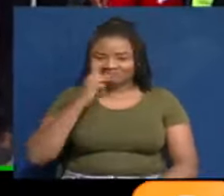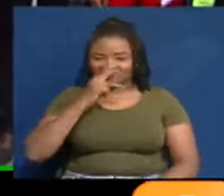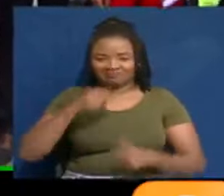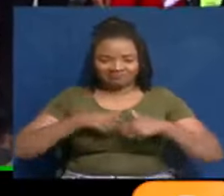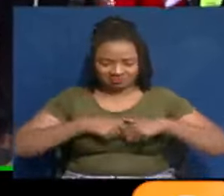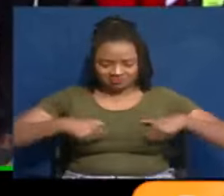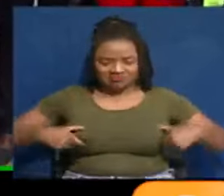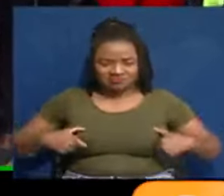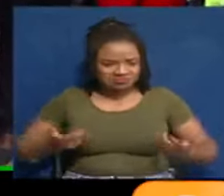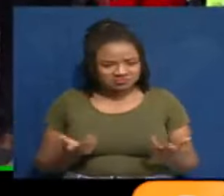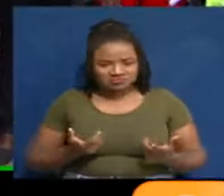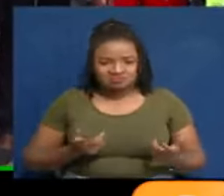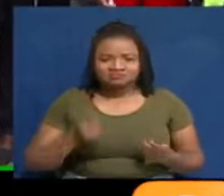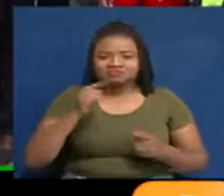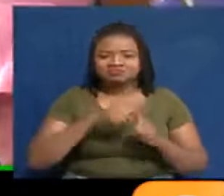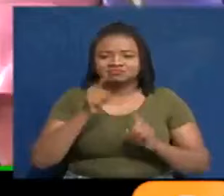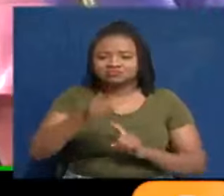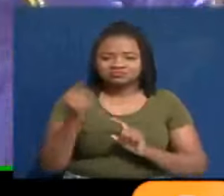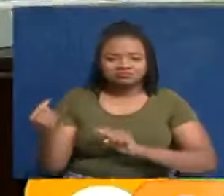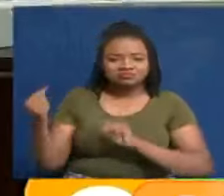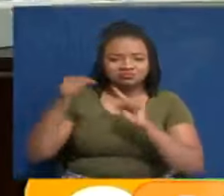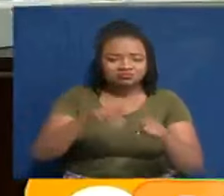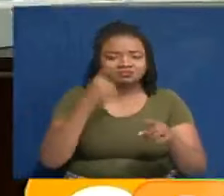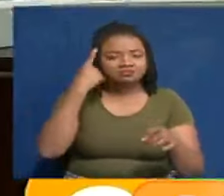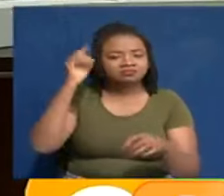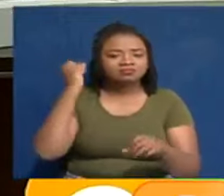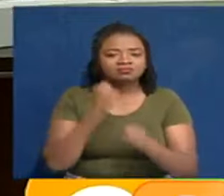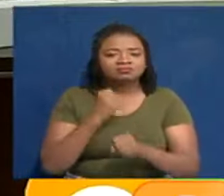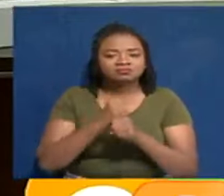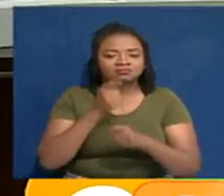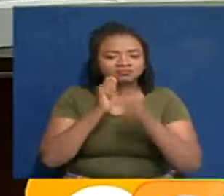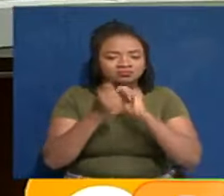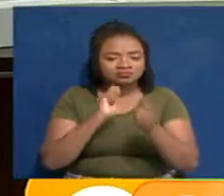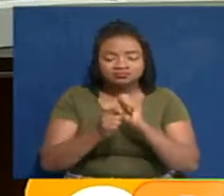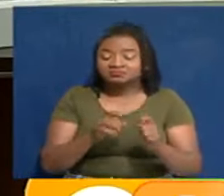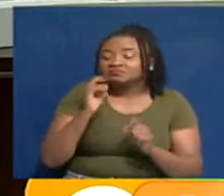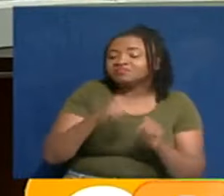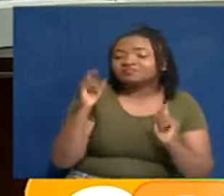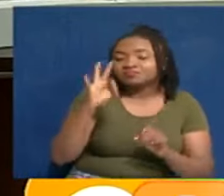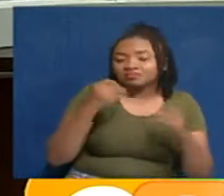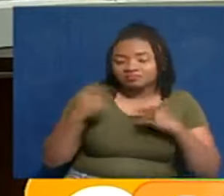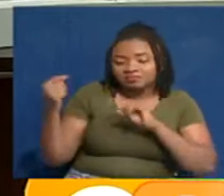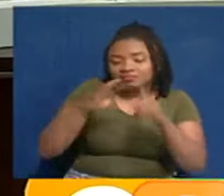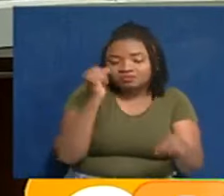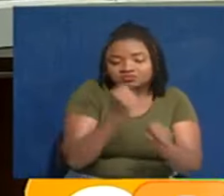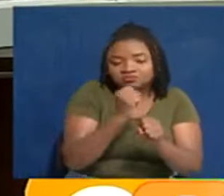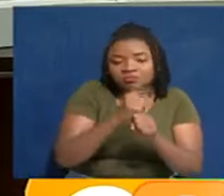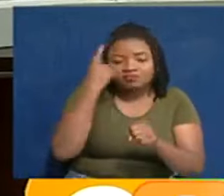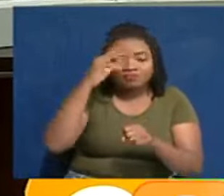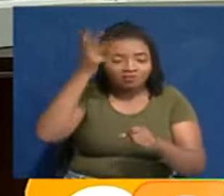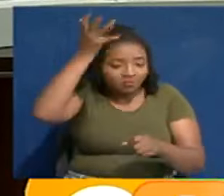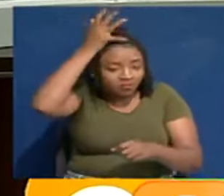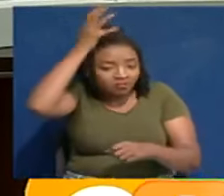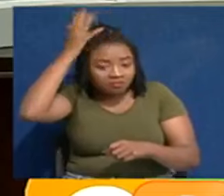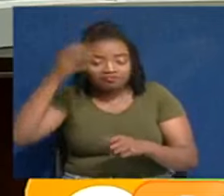you're coming for a job interview. No, but if I'm really coming prepared, for a job, you know, to support construction. Yeah. No, I mean, these are coming for hospitality jobs. Even